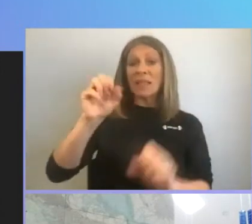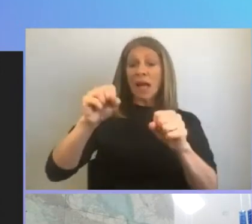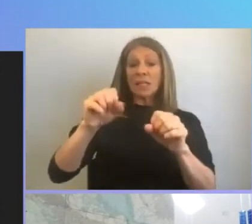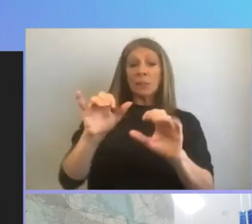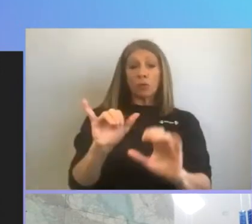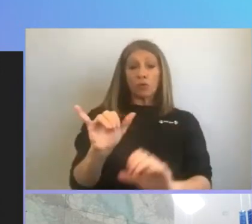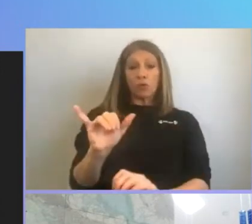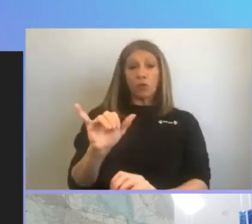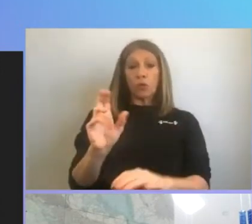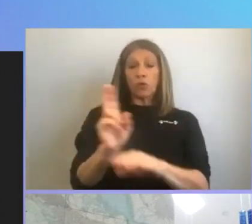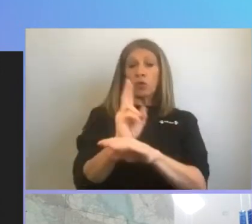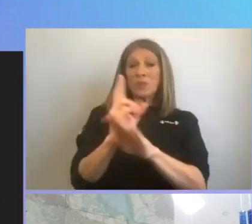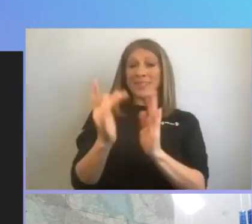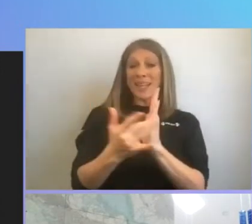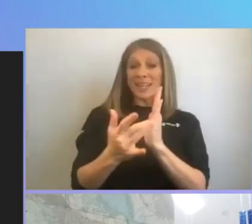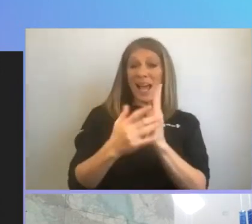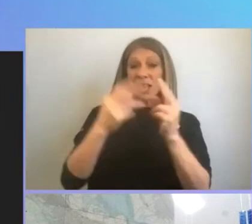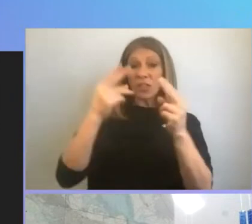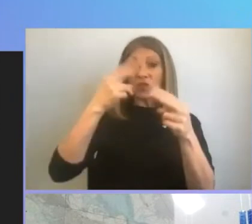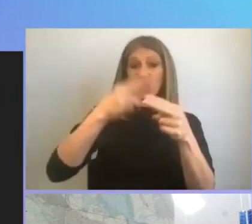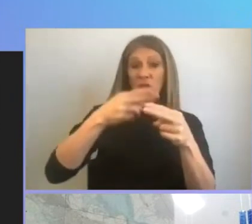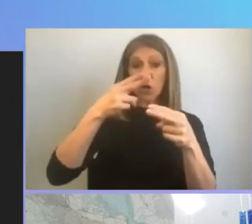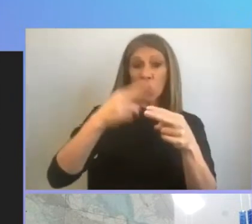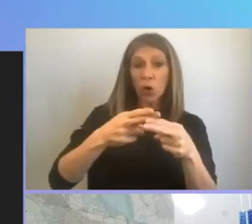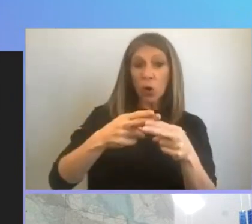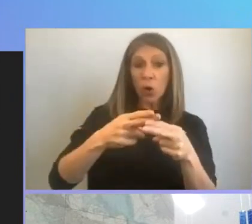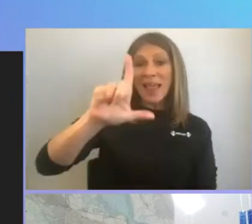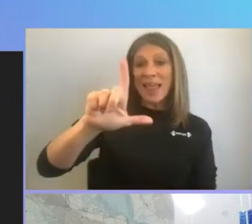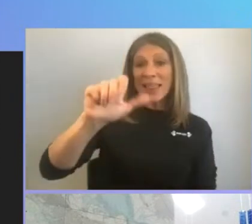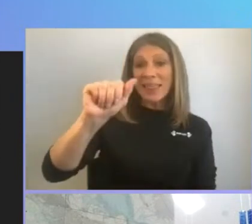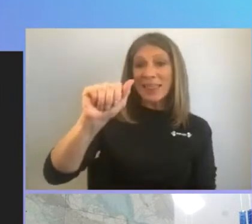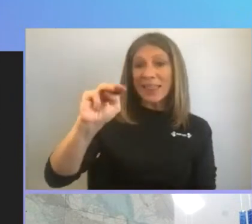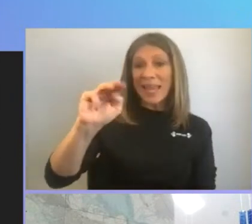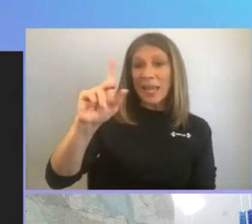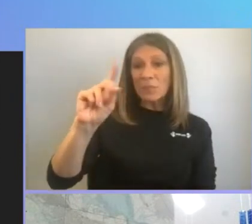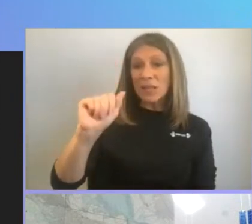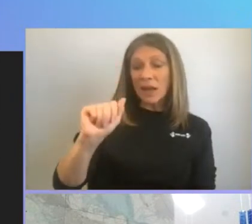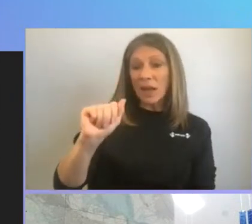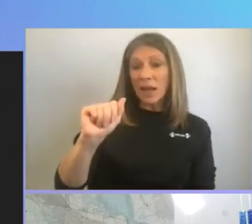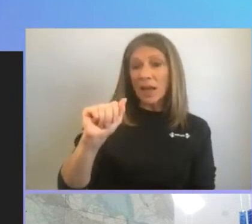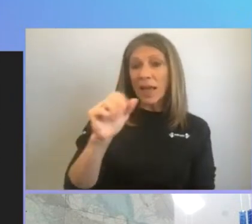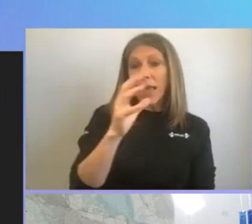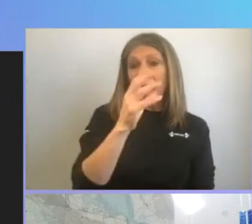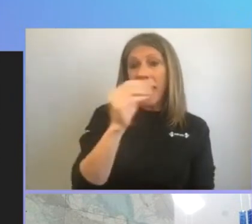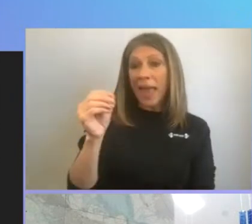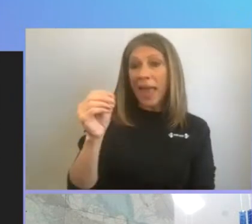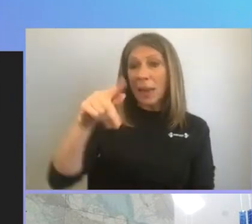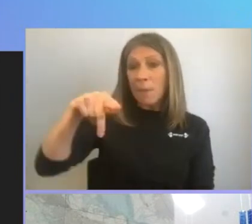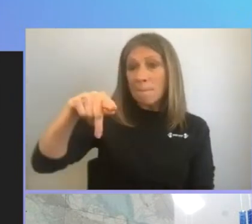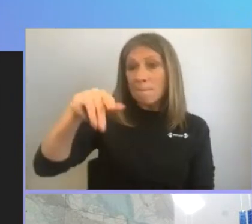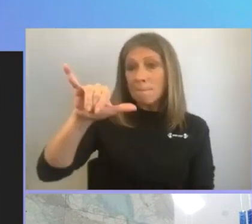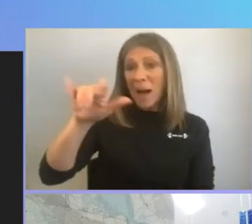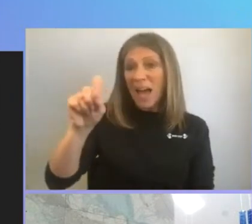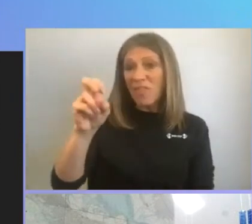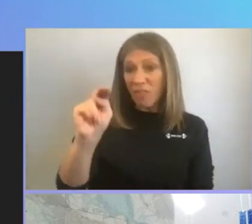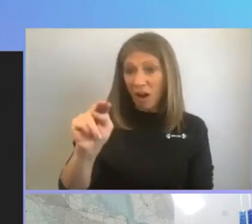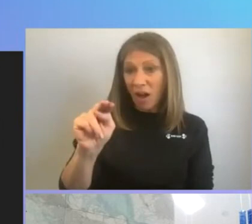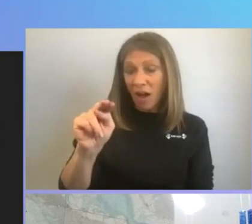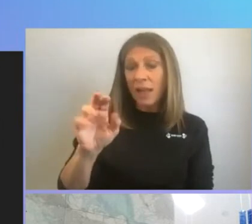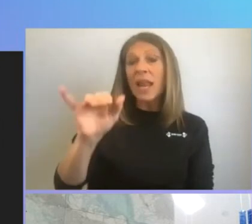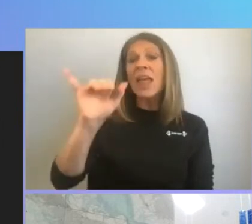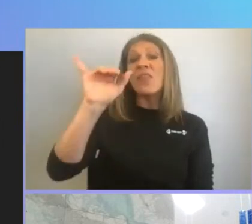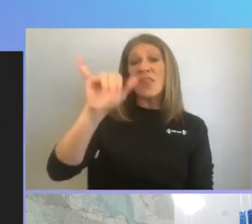using technology called Lambda, and Python is primarily